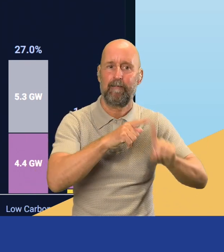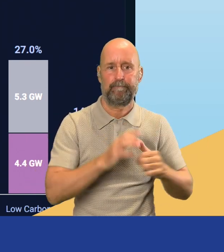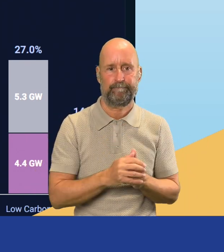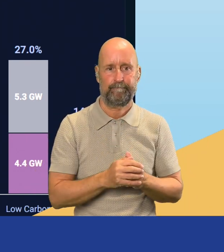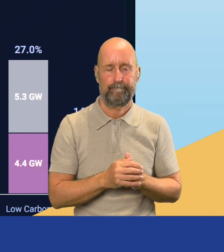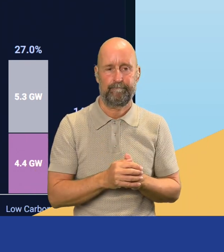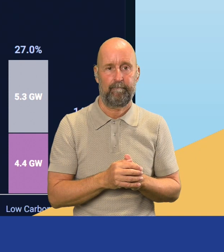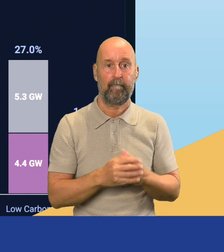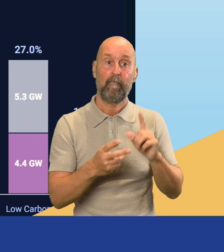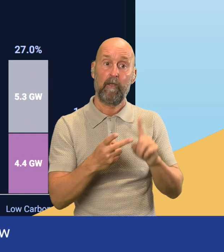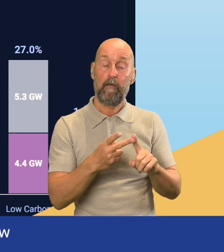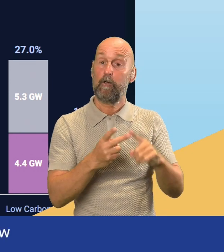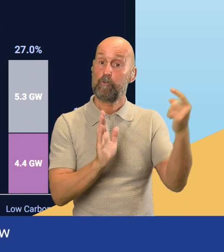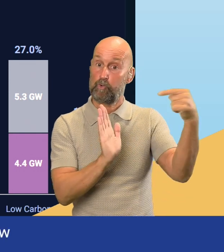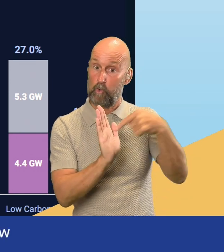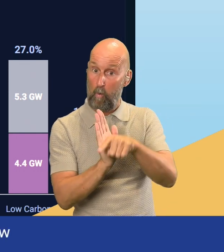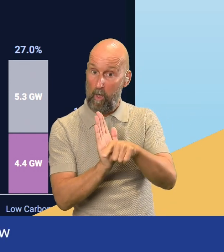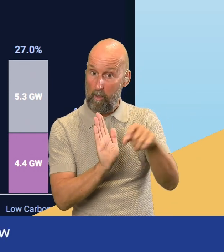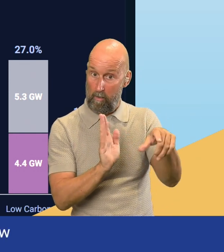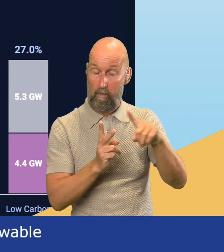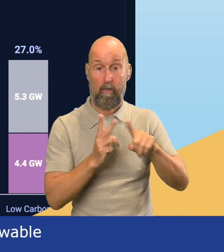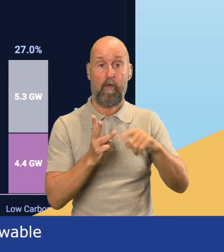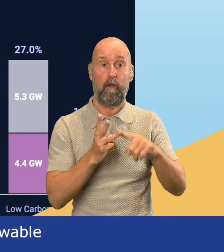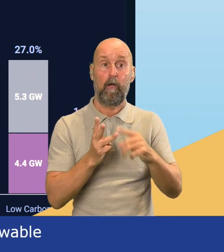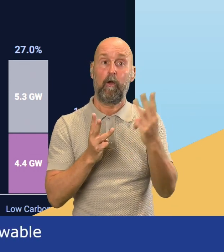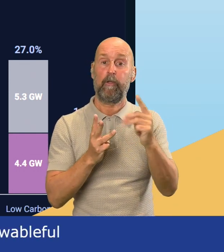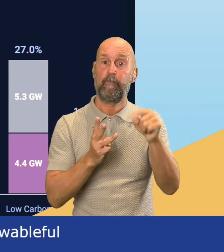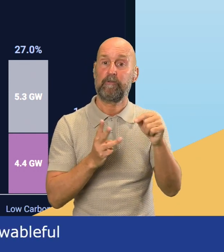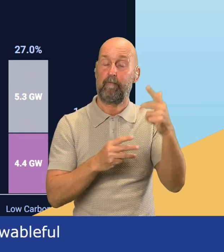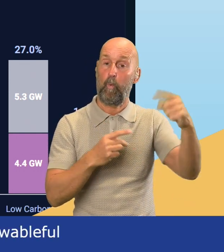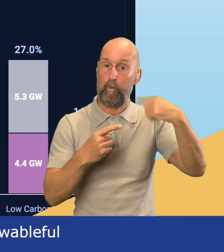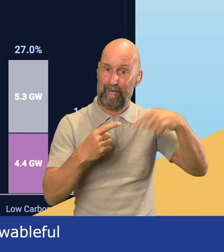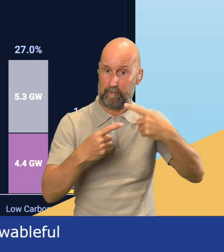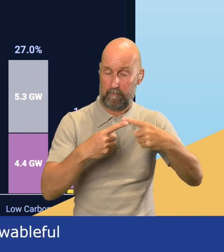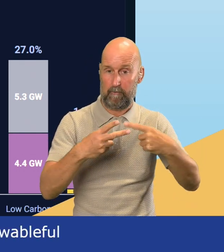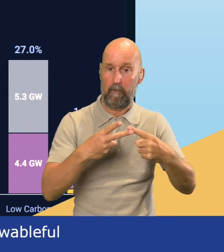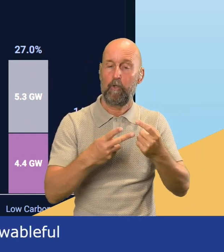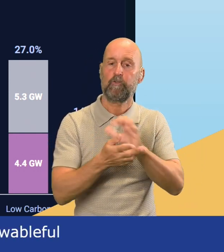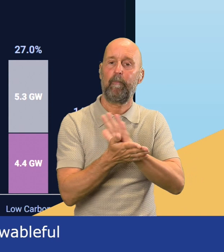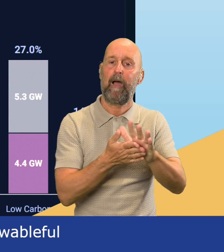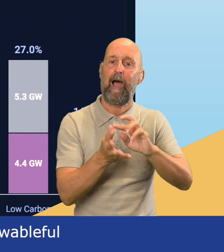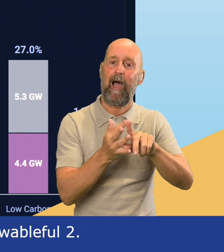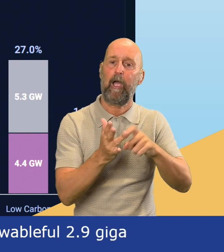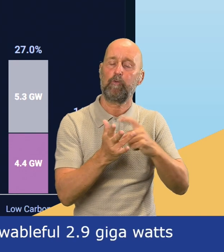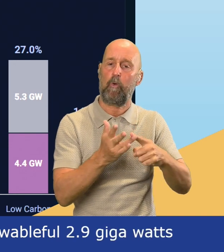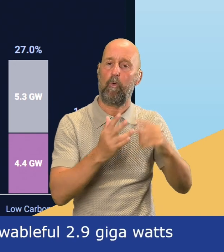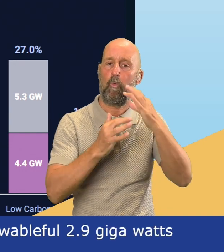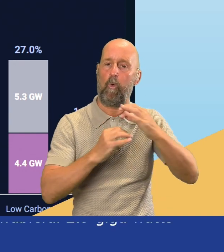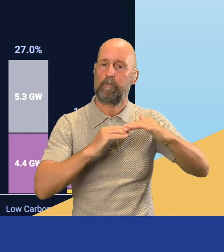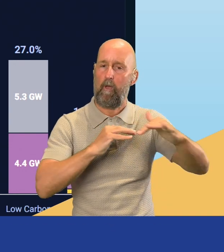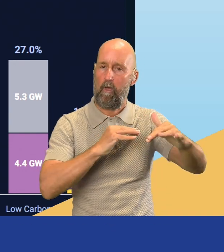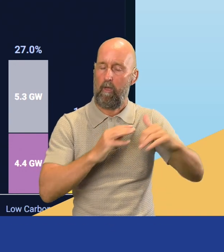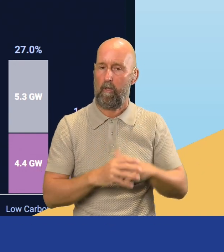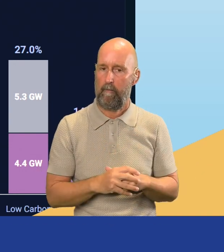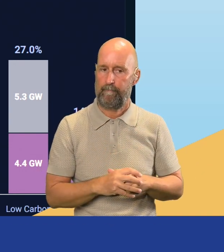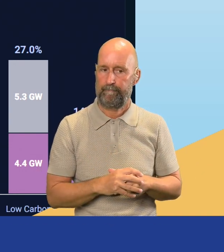was coming from solar, 13.7 was coming from wind, and then a little bit from hydro. So 48% of the total grid